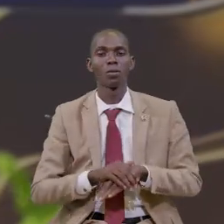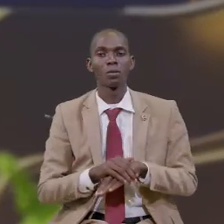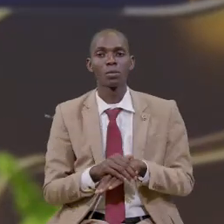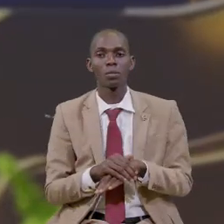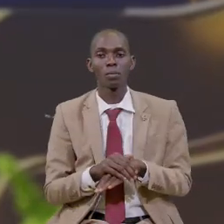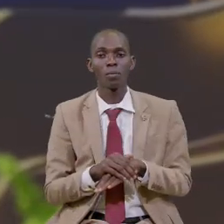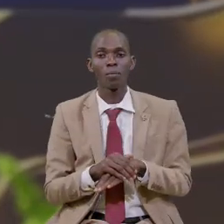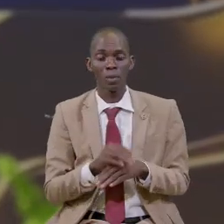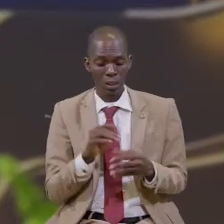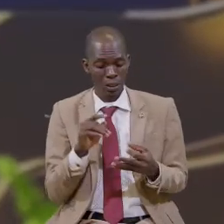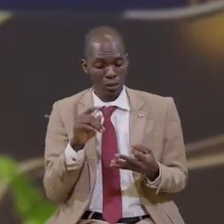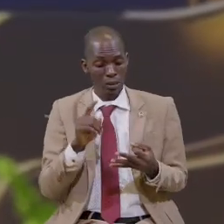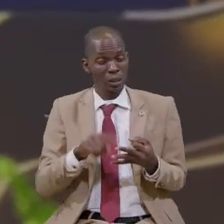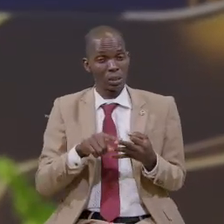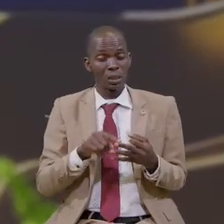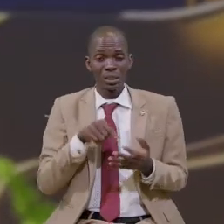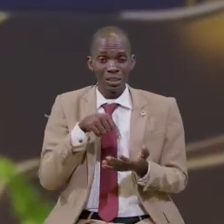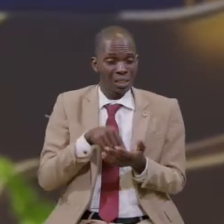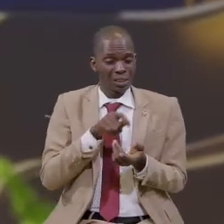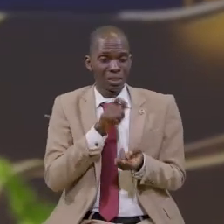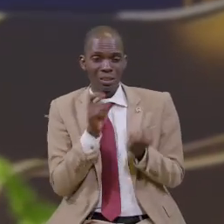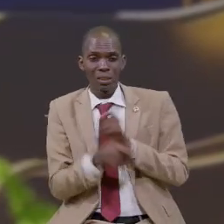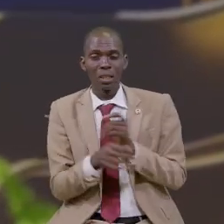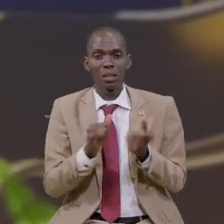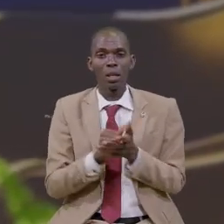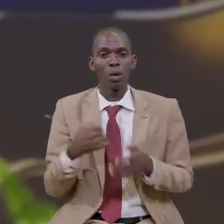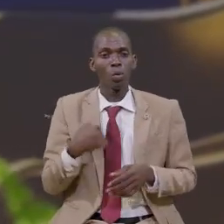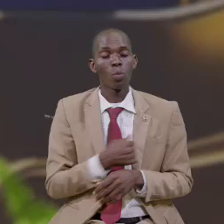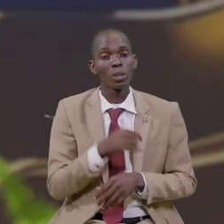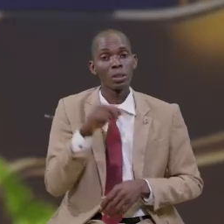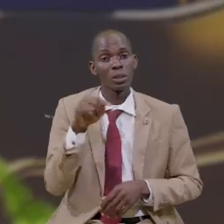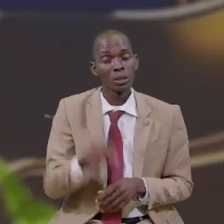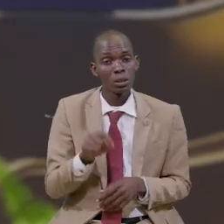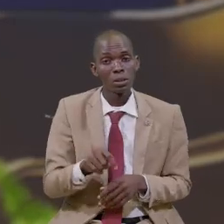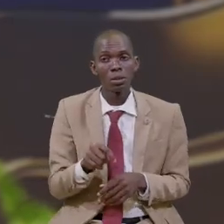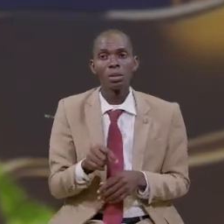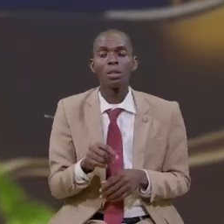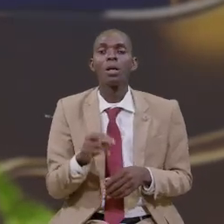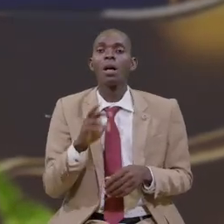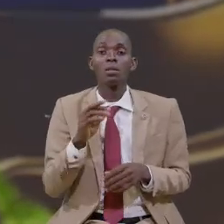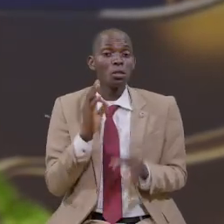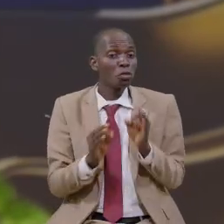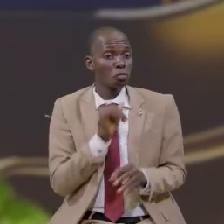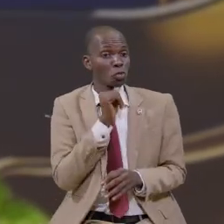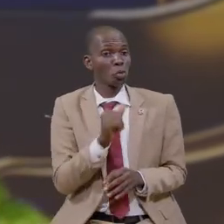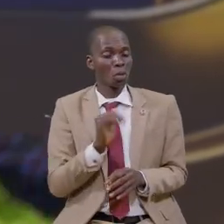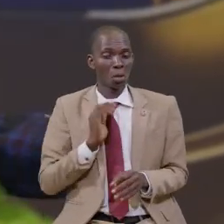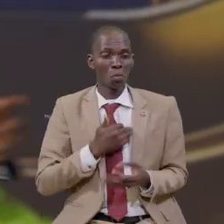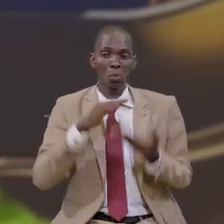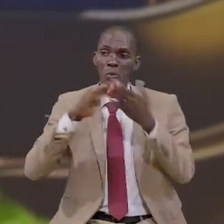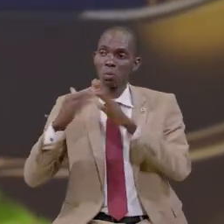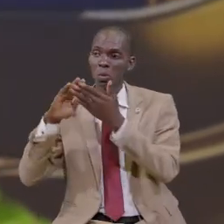this change that we need. Otherwise, our community will collapse.